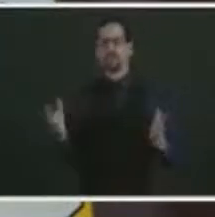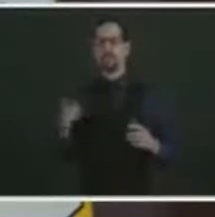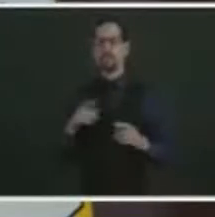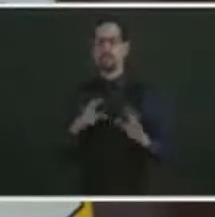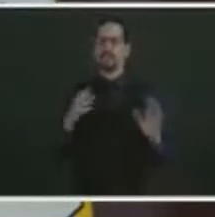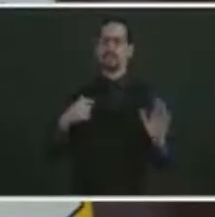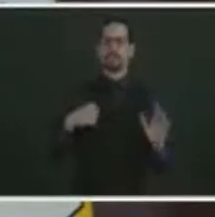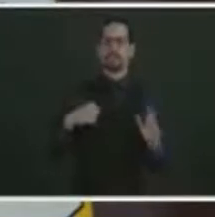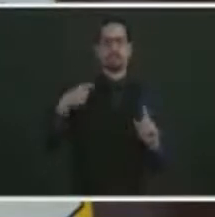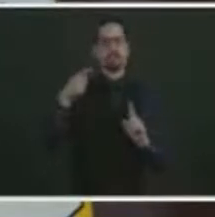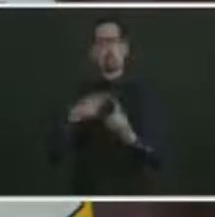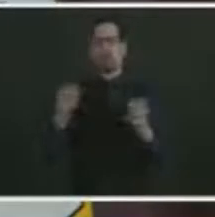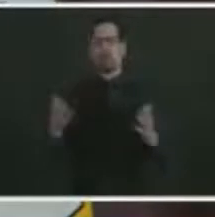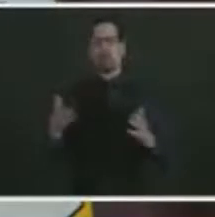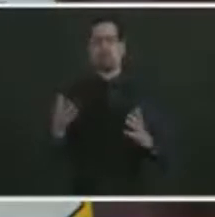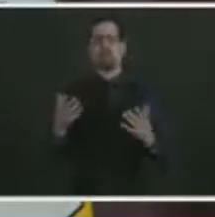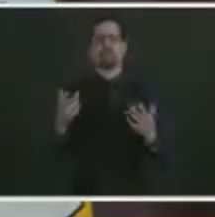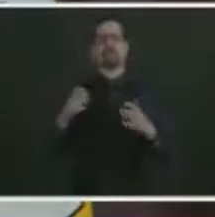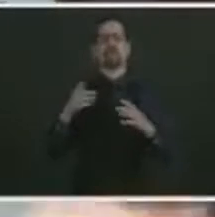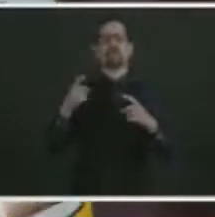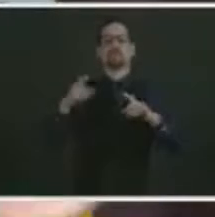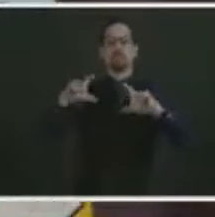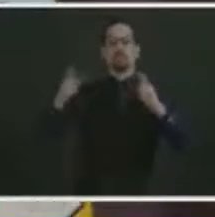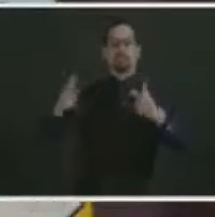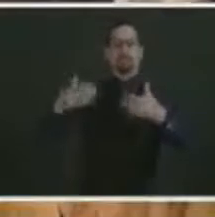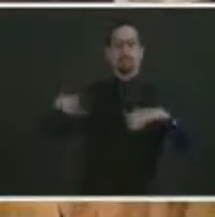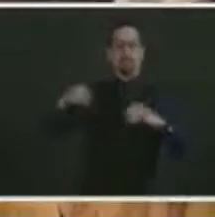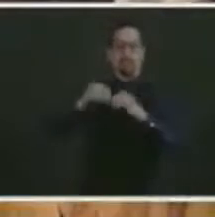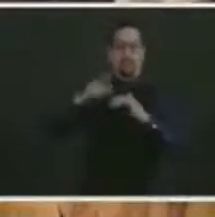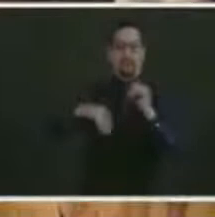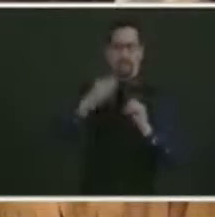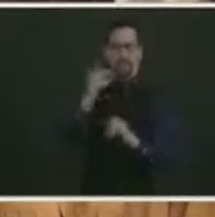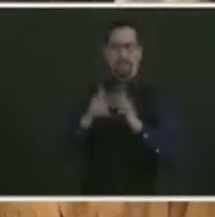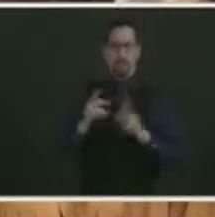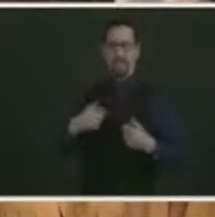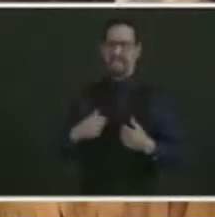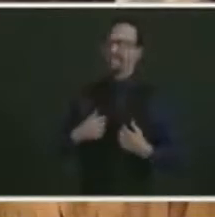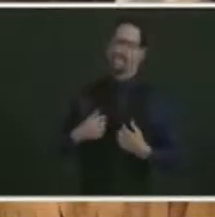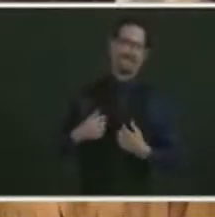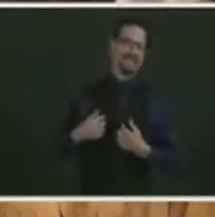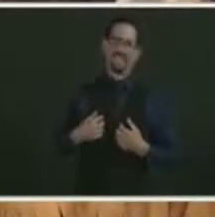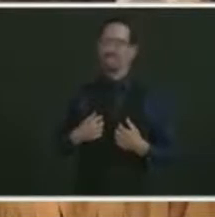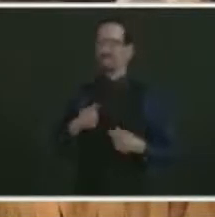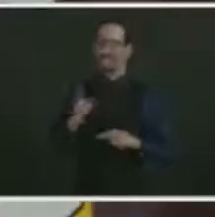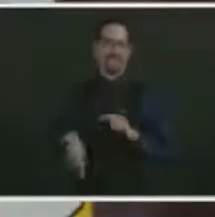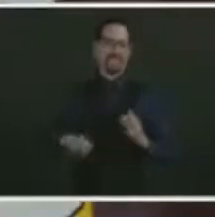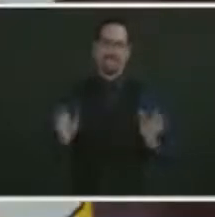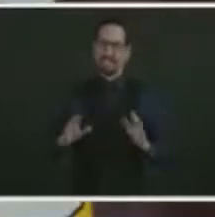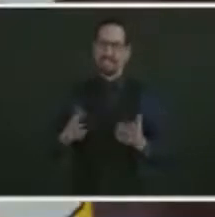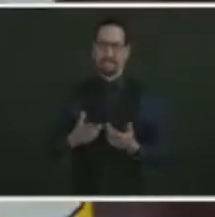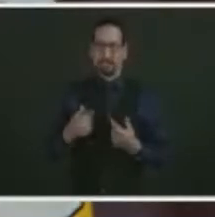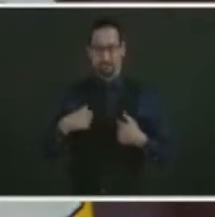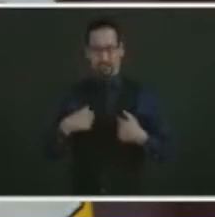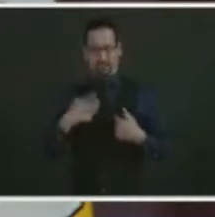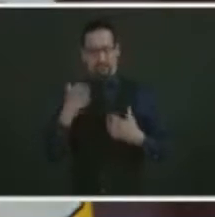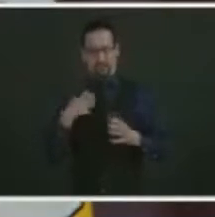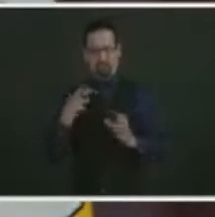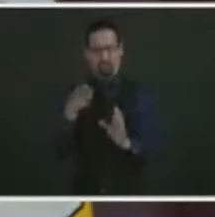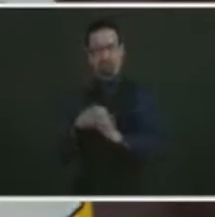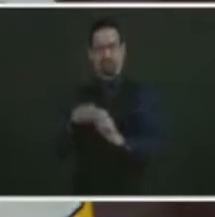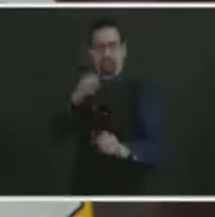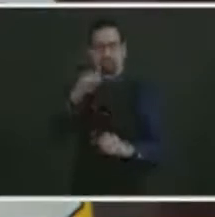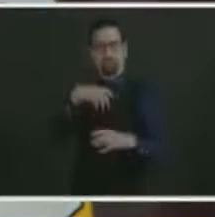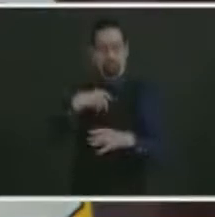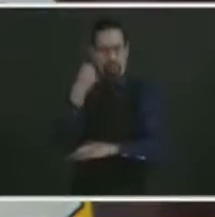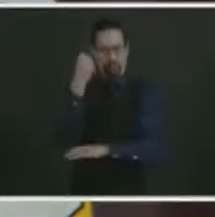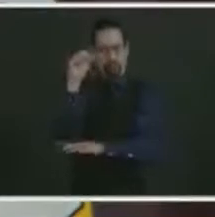So I'm not going to lie, we're in a tough spot on this one. I think I would like to be there, and I'm certainly